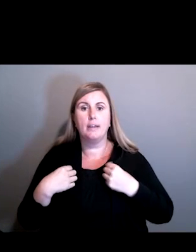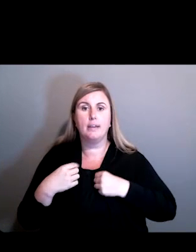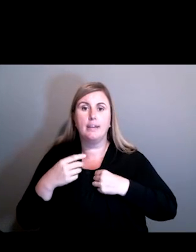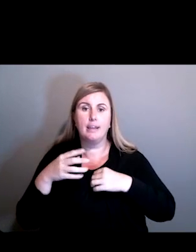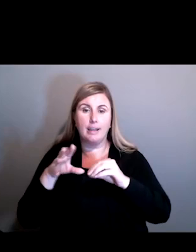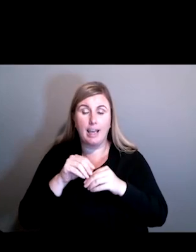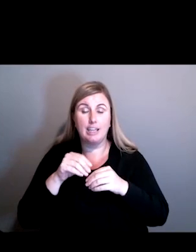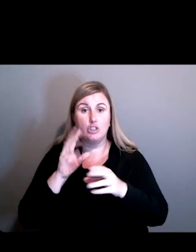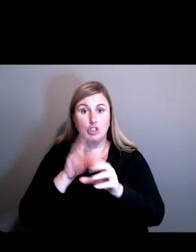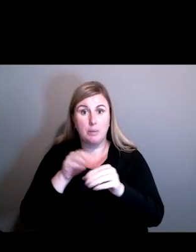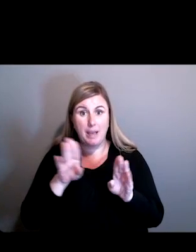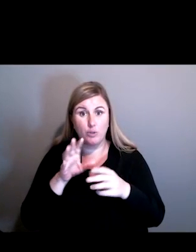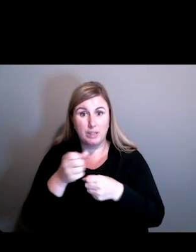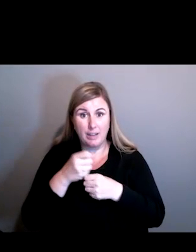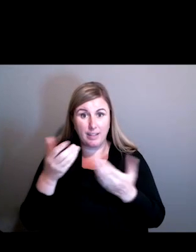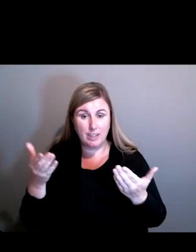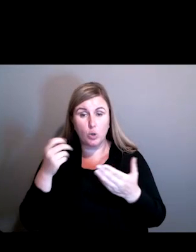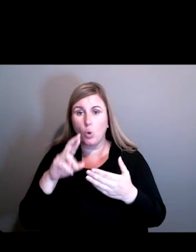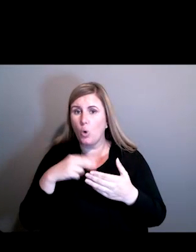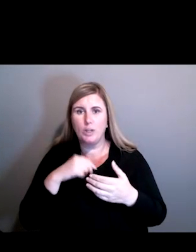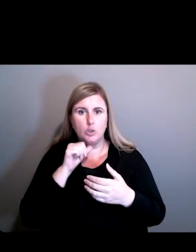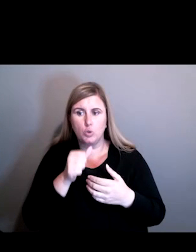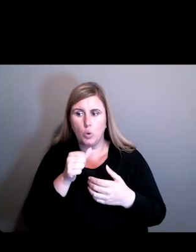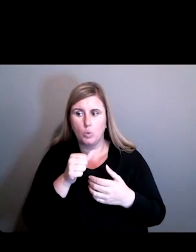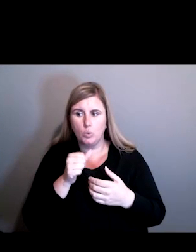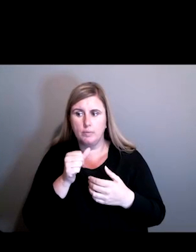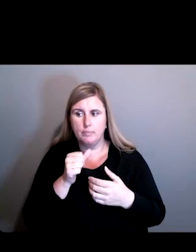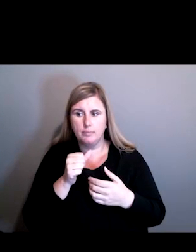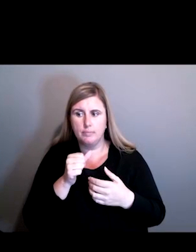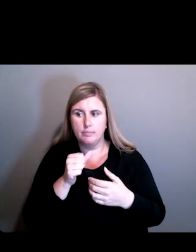we engage in behavior to get those things, or maybe we